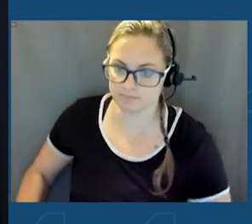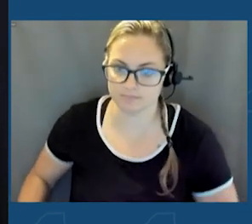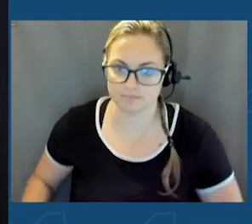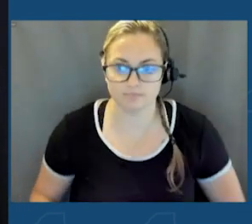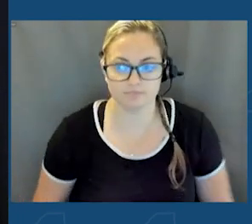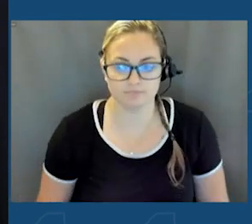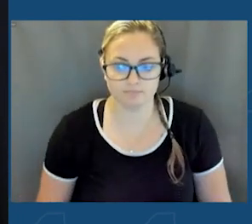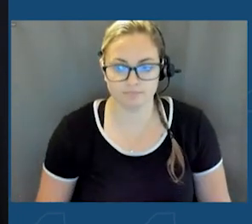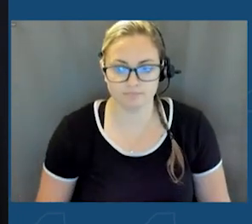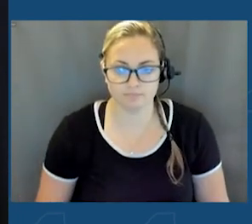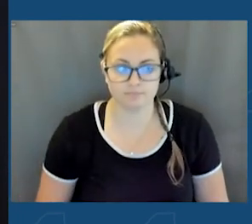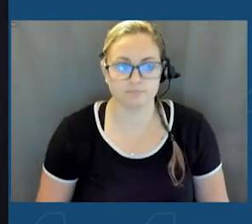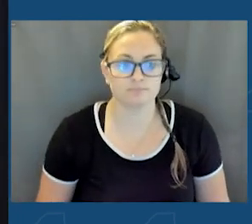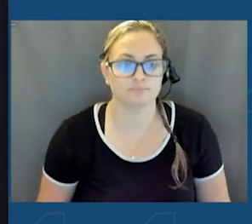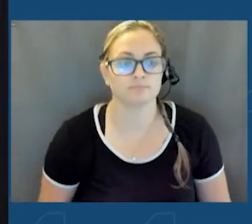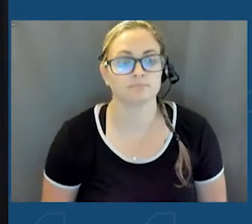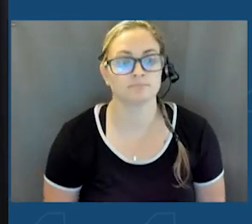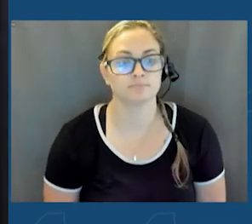I